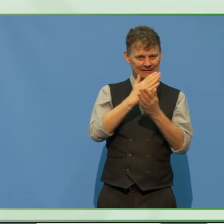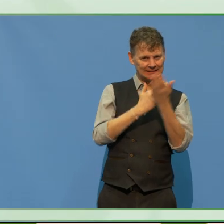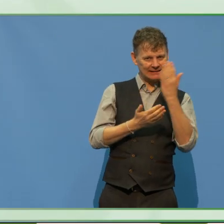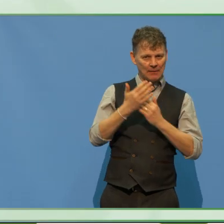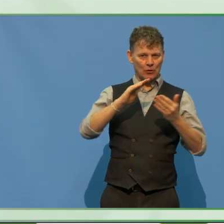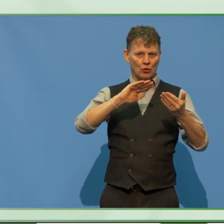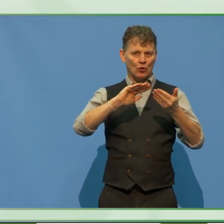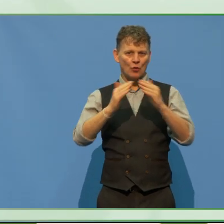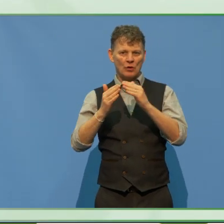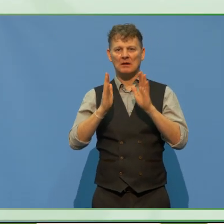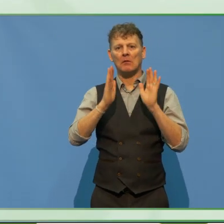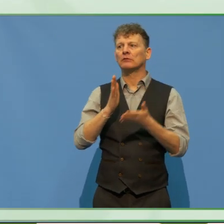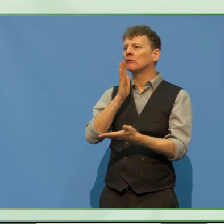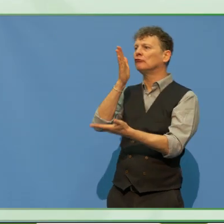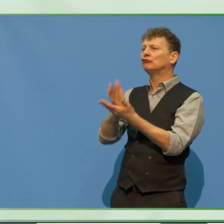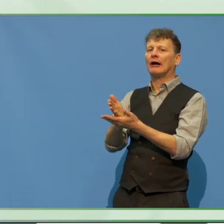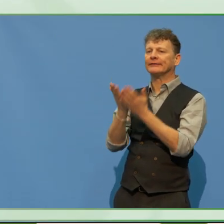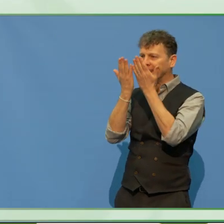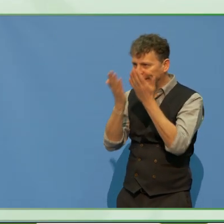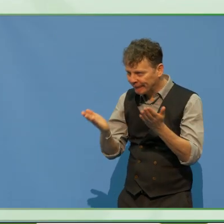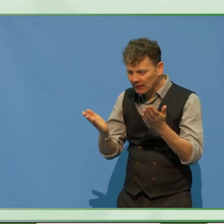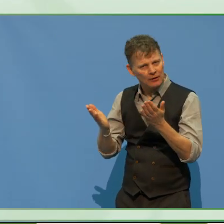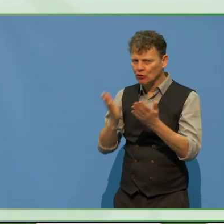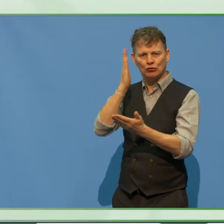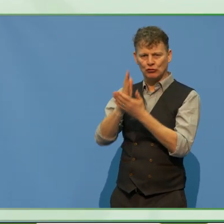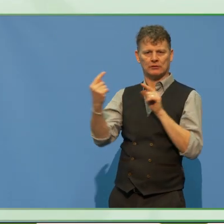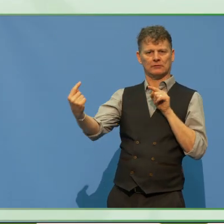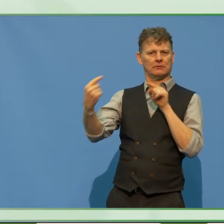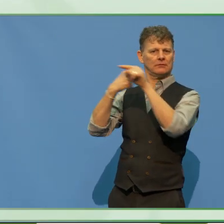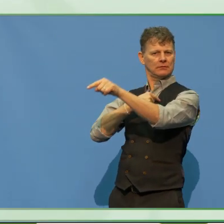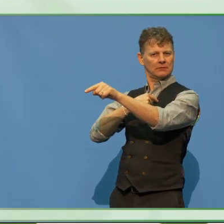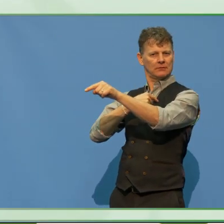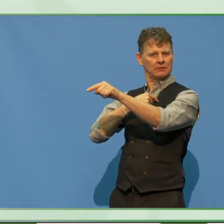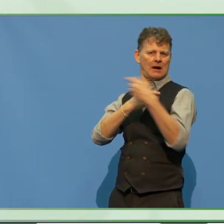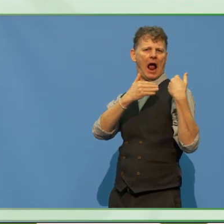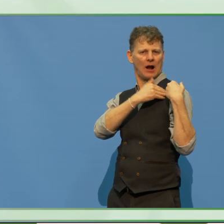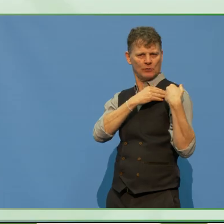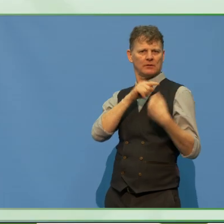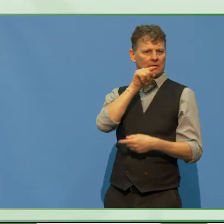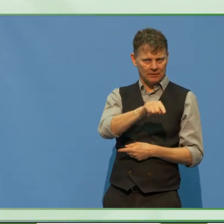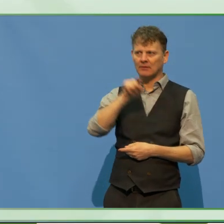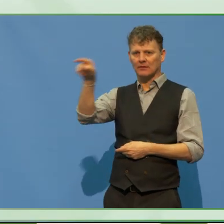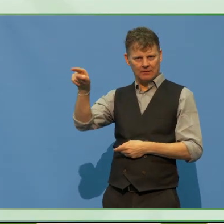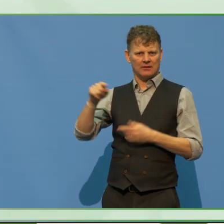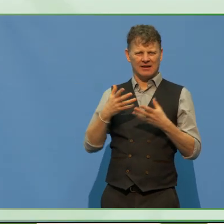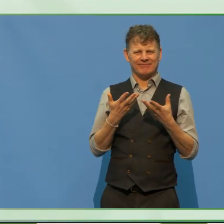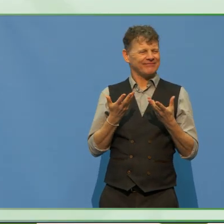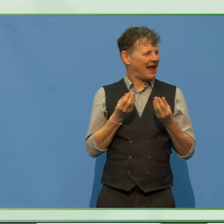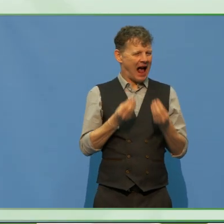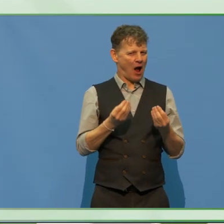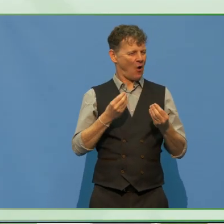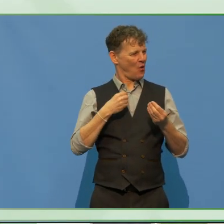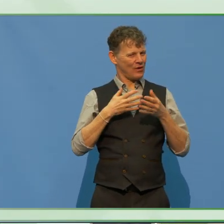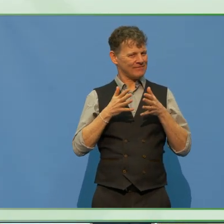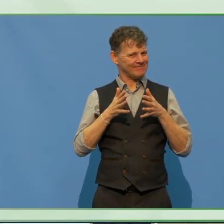one-way relationship? There is trust and accountability that sits with us all, but how do you define that? Well, this is where